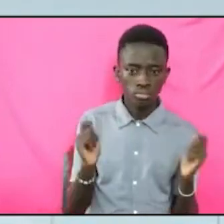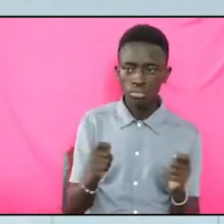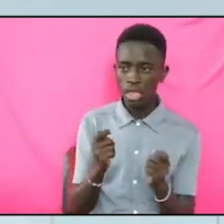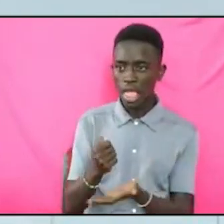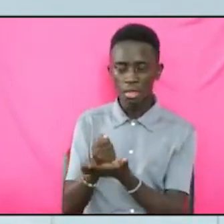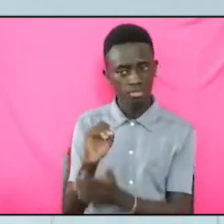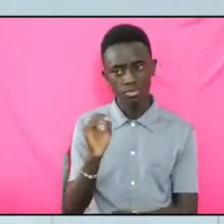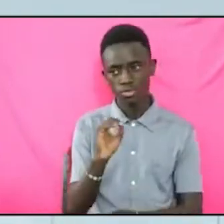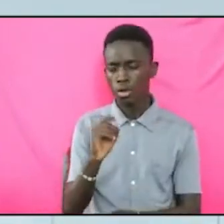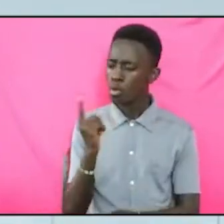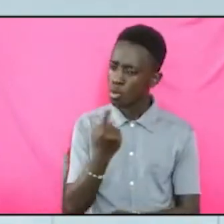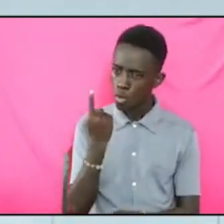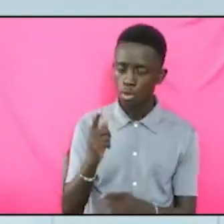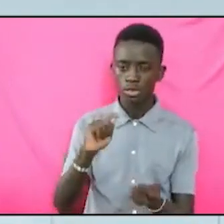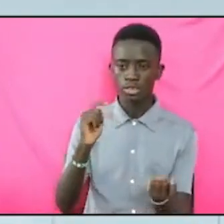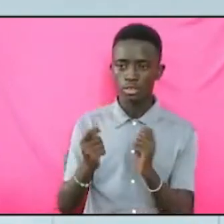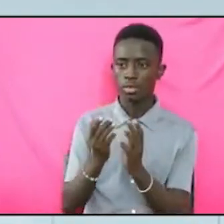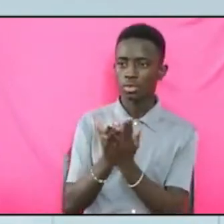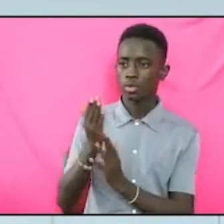love of God that gets us to this level.